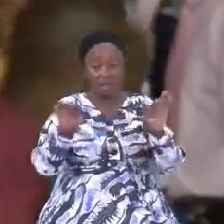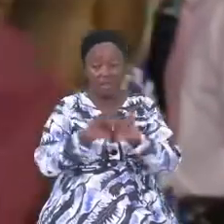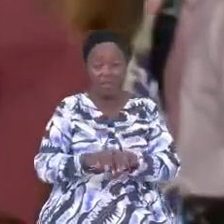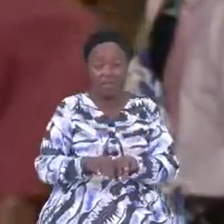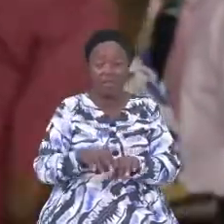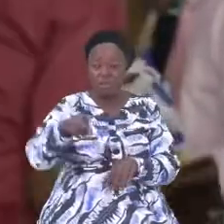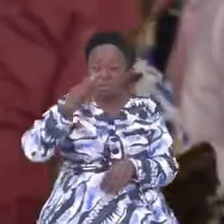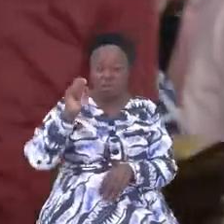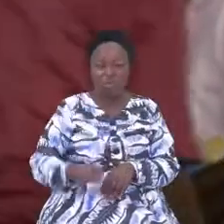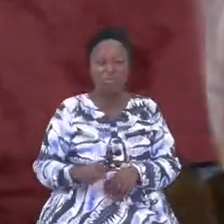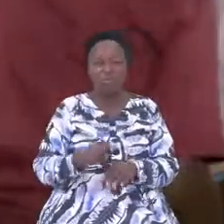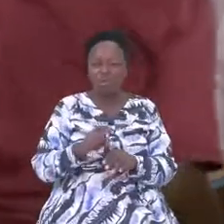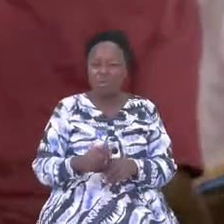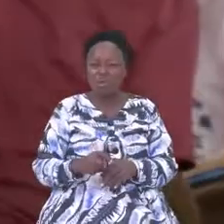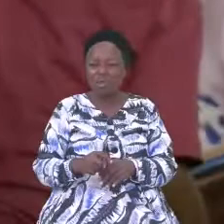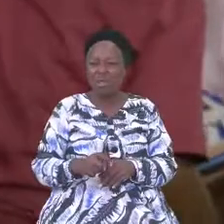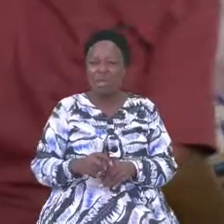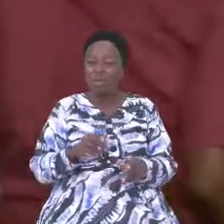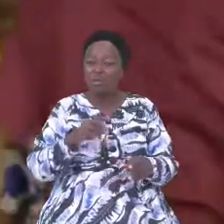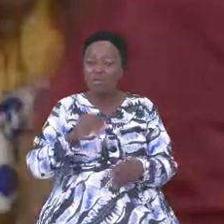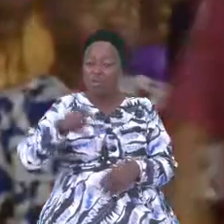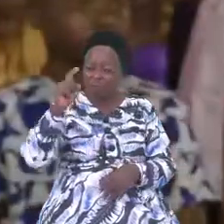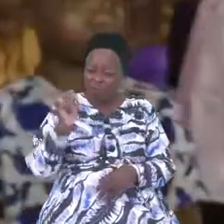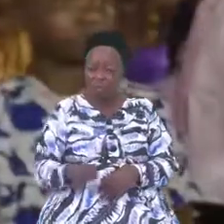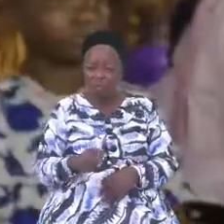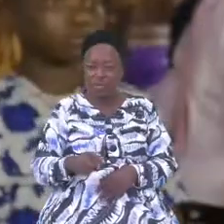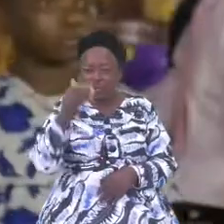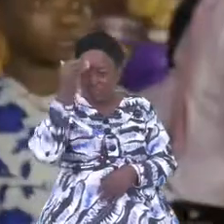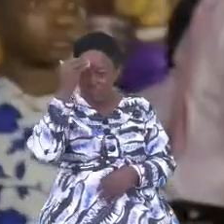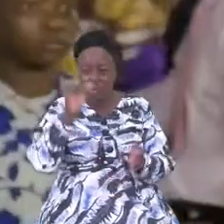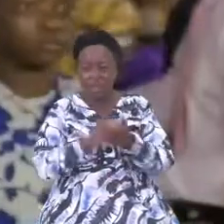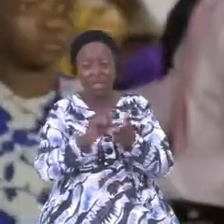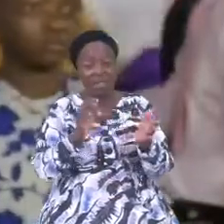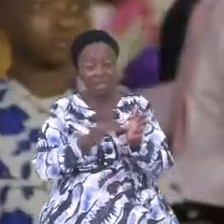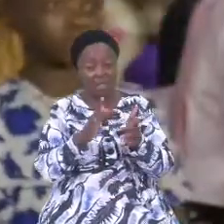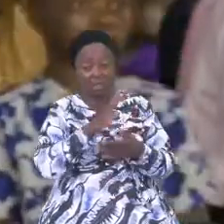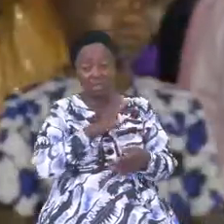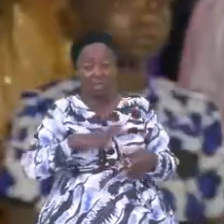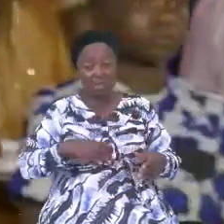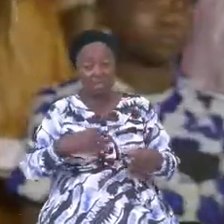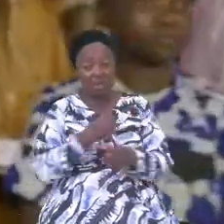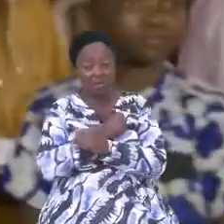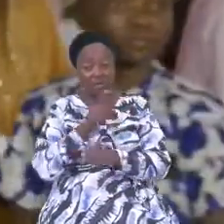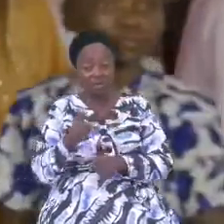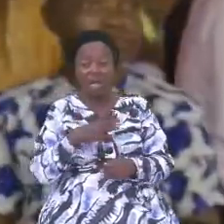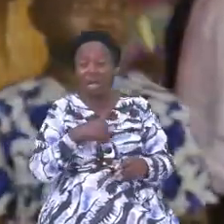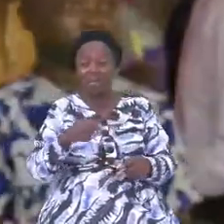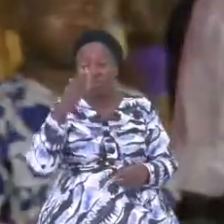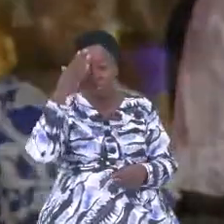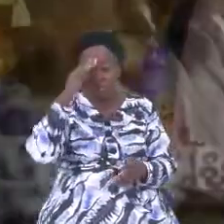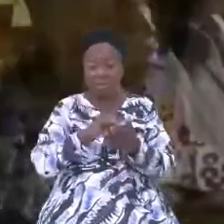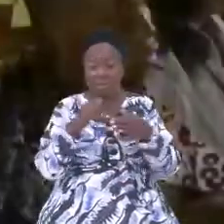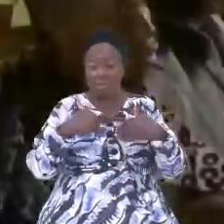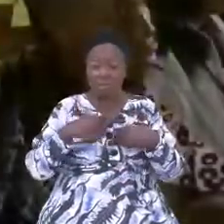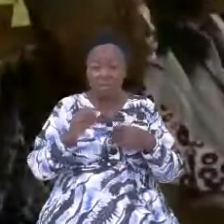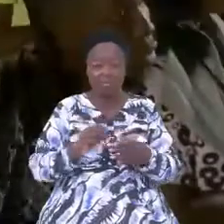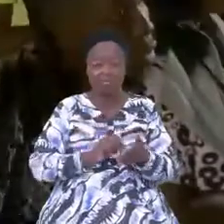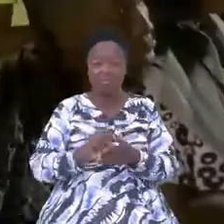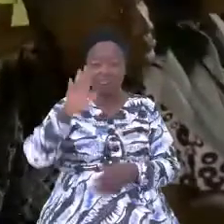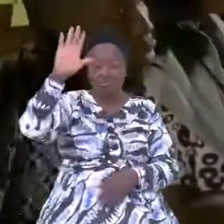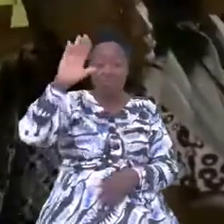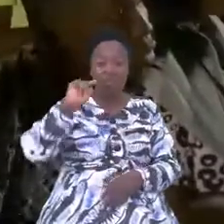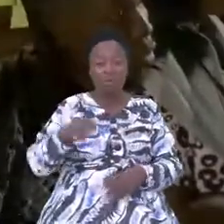You are a very important person. You have taken the best decision of your life. You